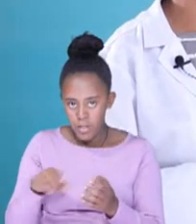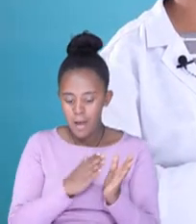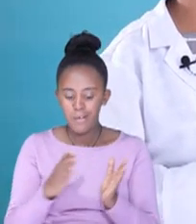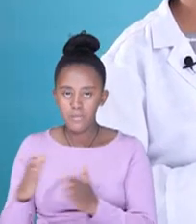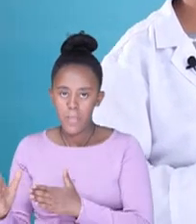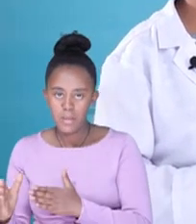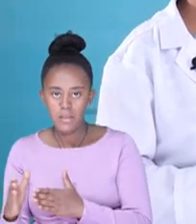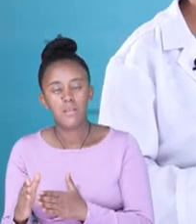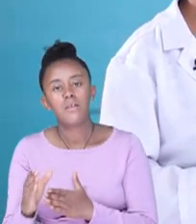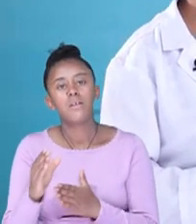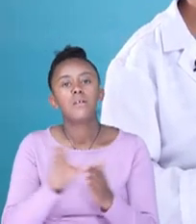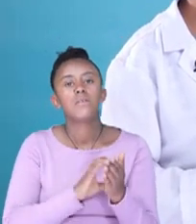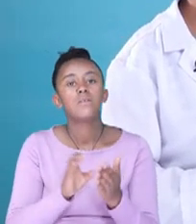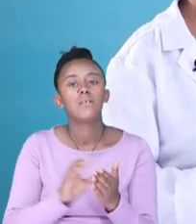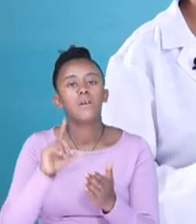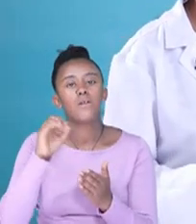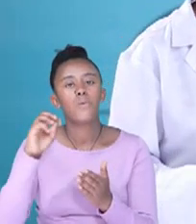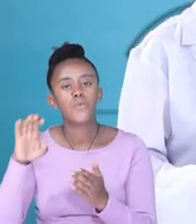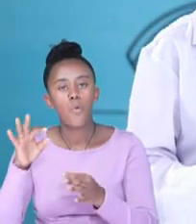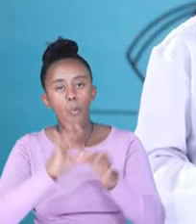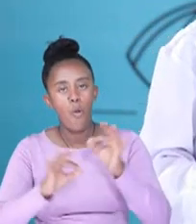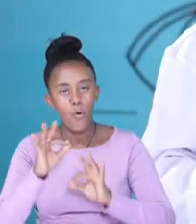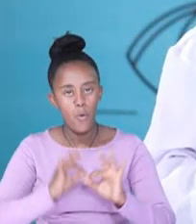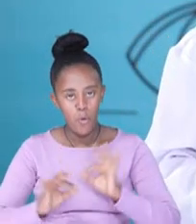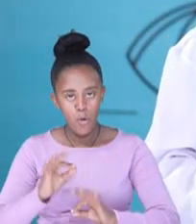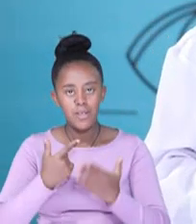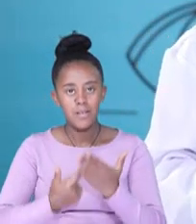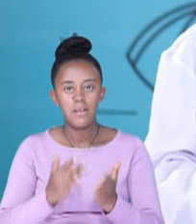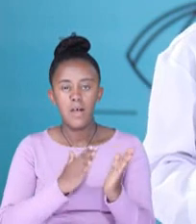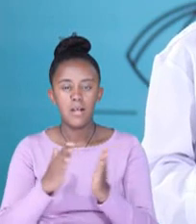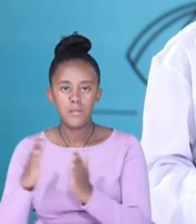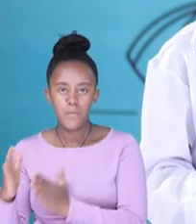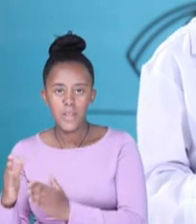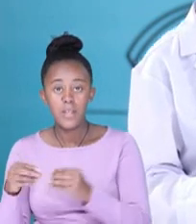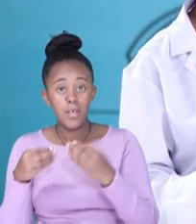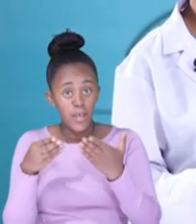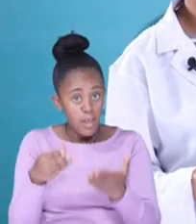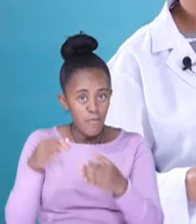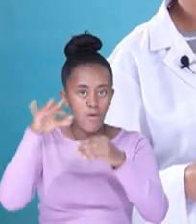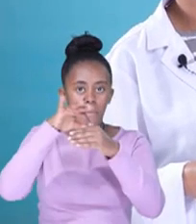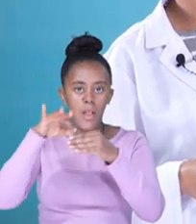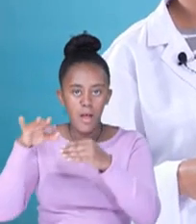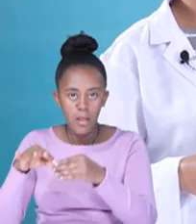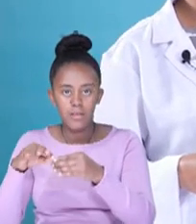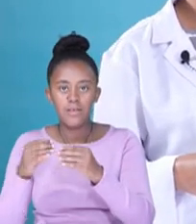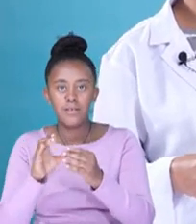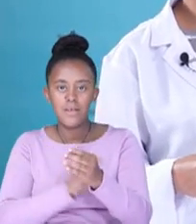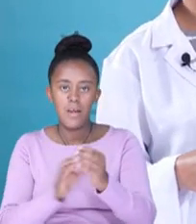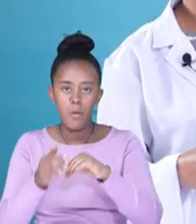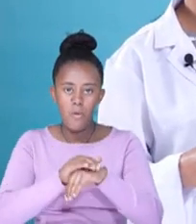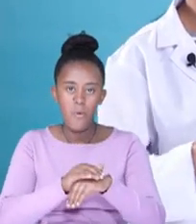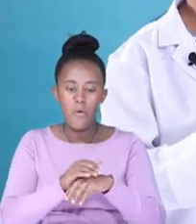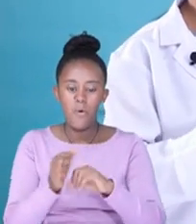of cellulose molecule. This arrangement give plant cell wall to have